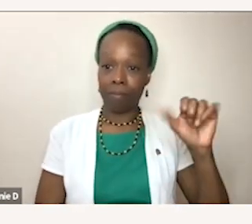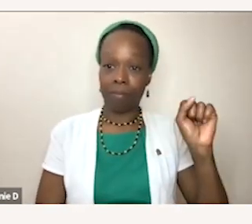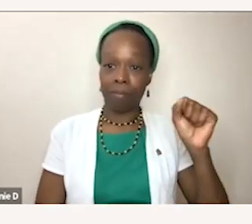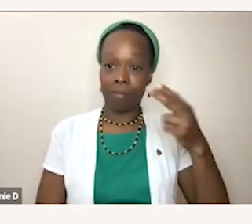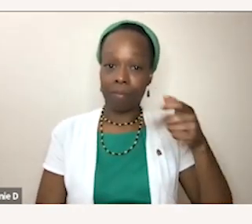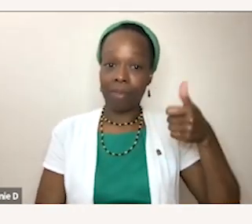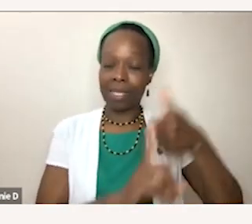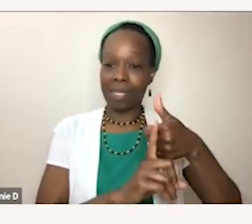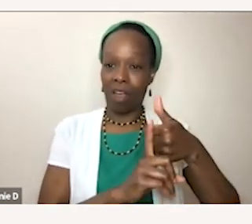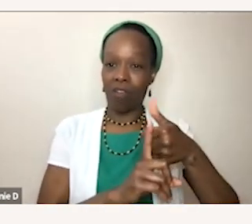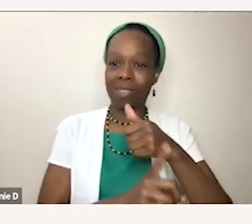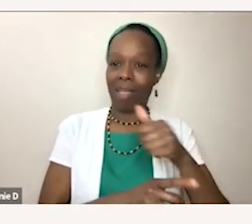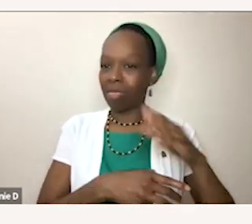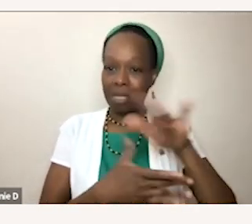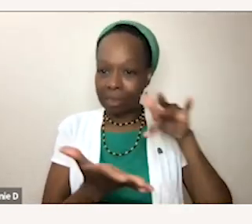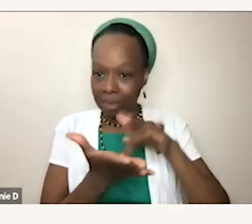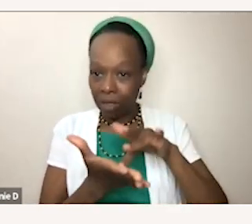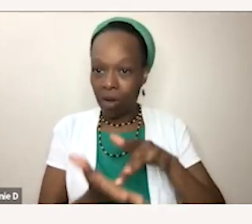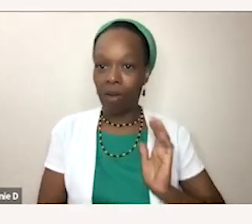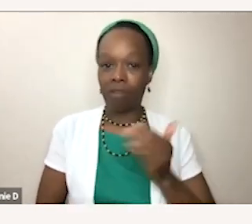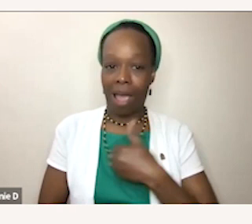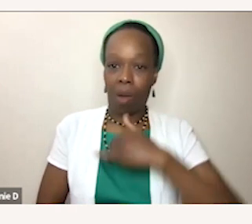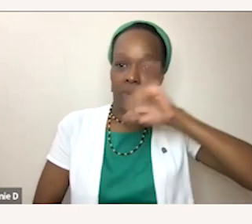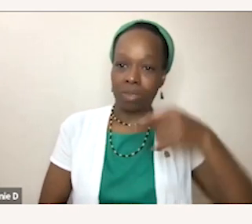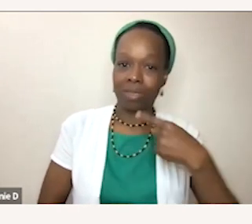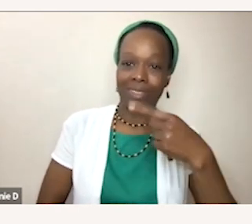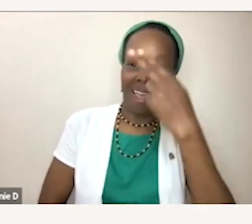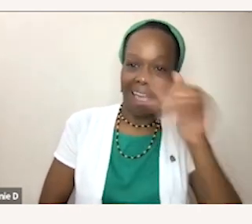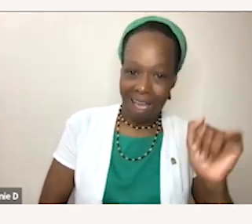Hi program and its mission.